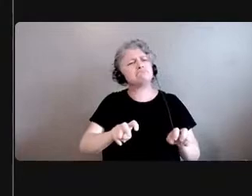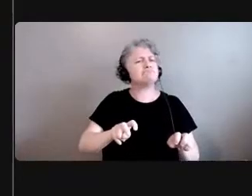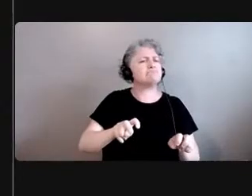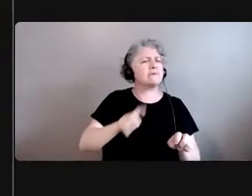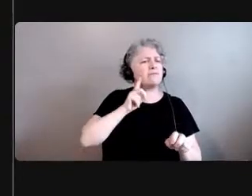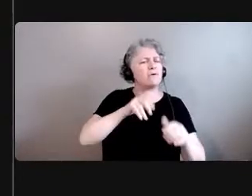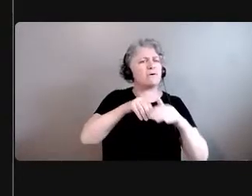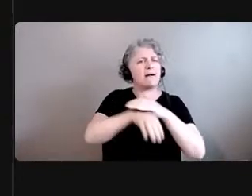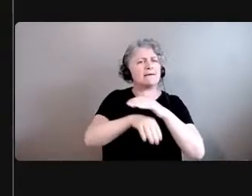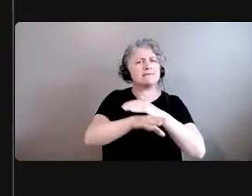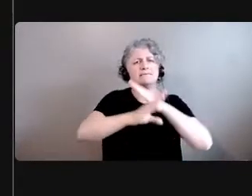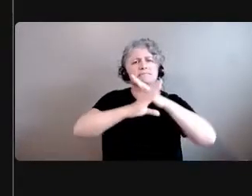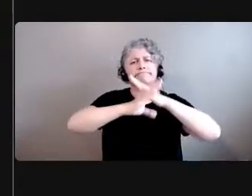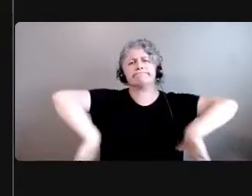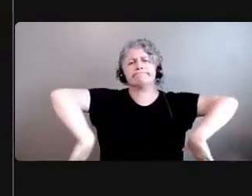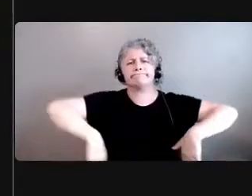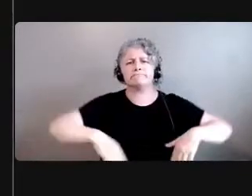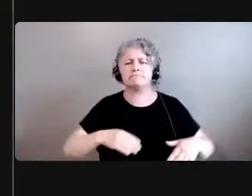accessibility?